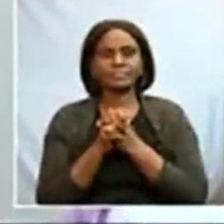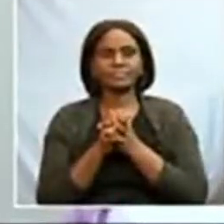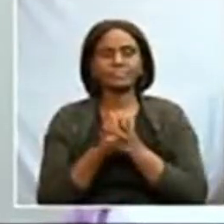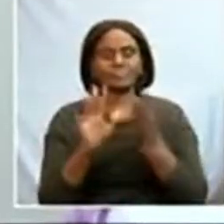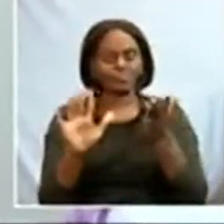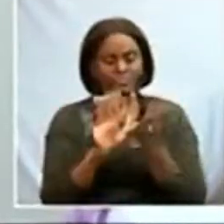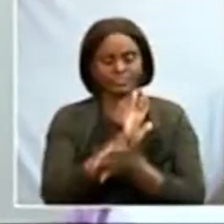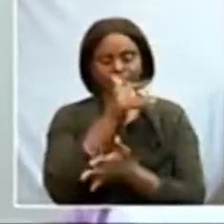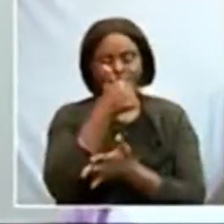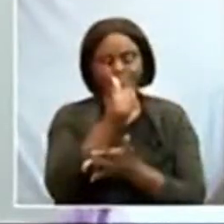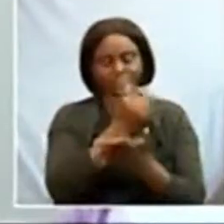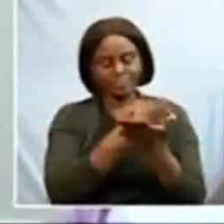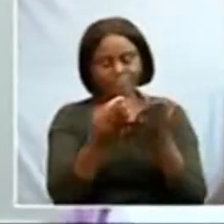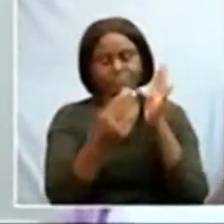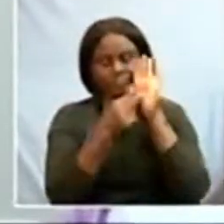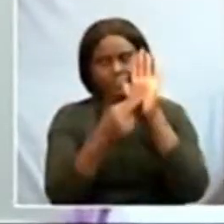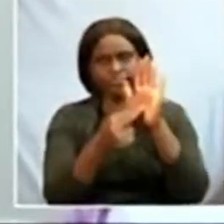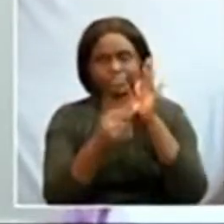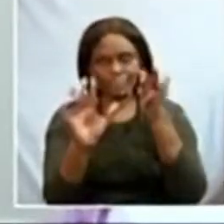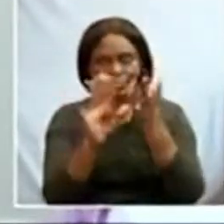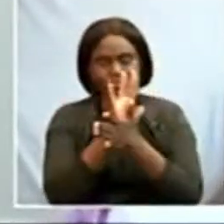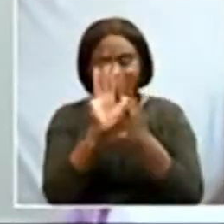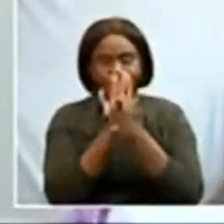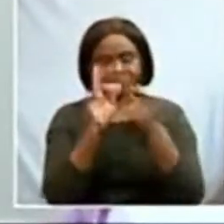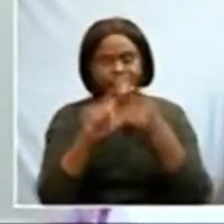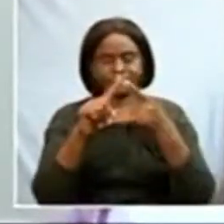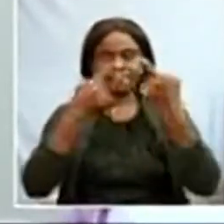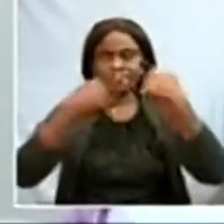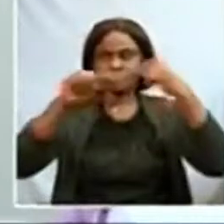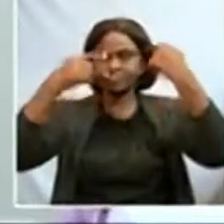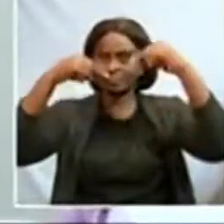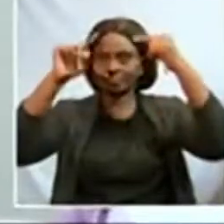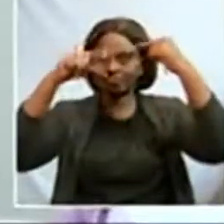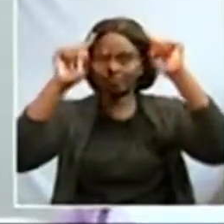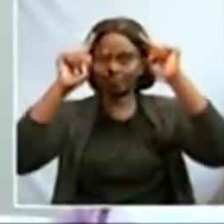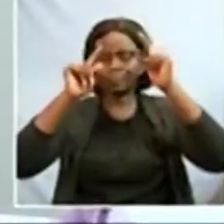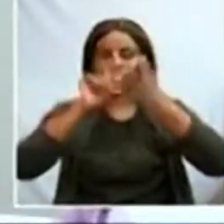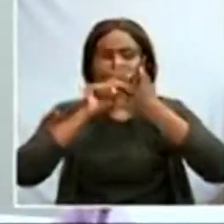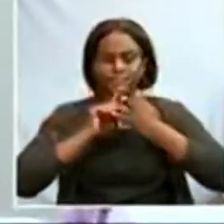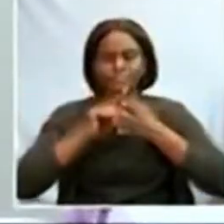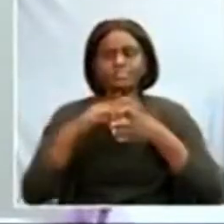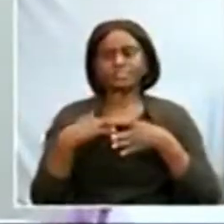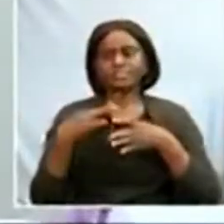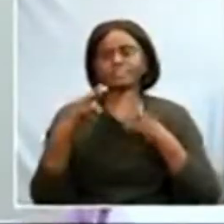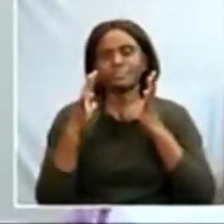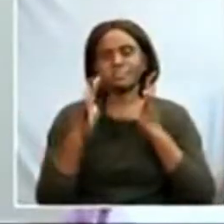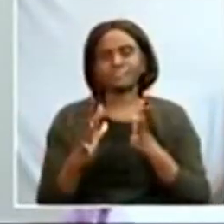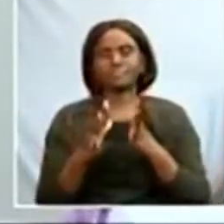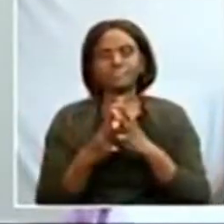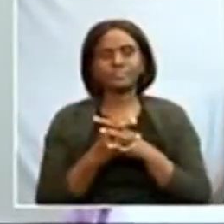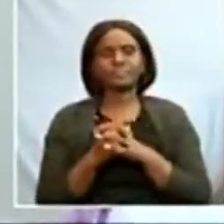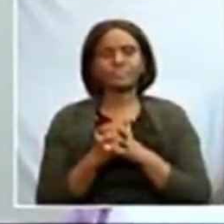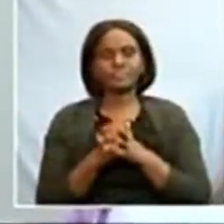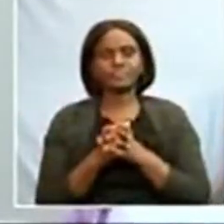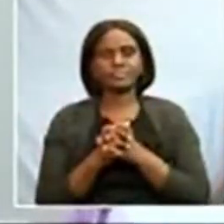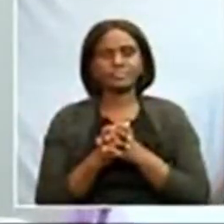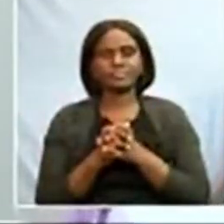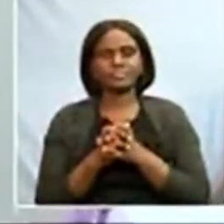Page 10, failure to provide documents to successful loan applicants.